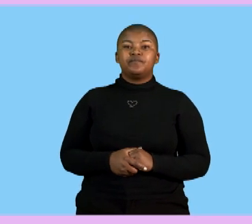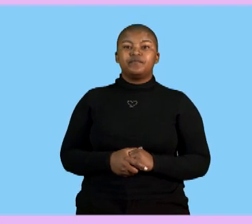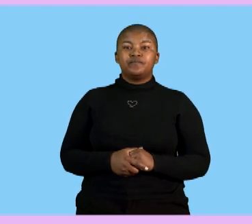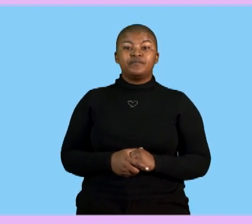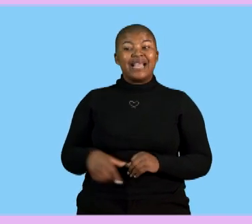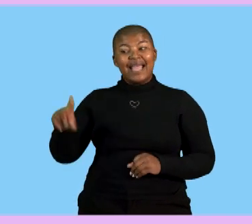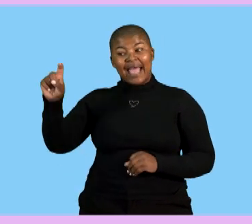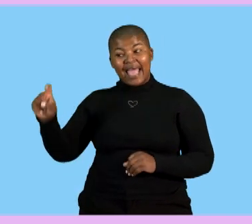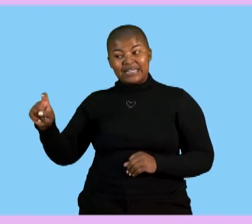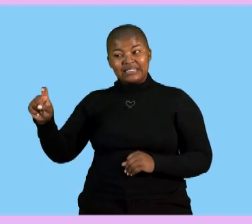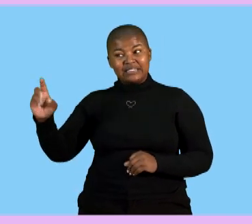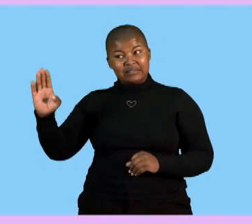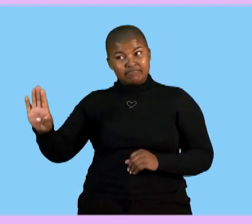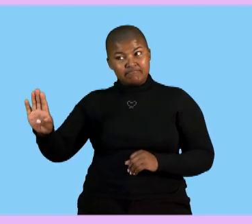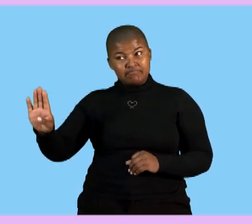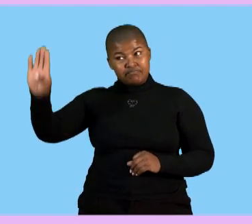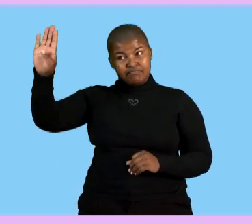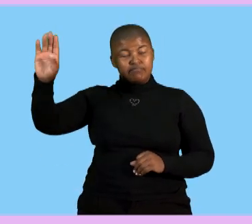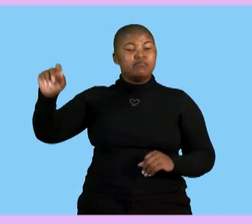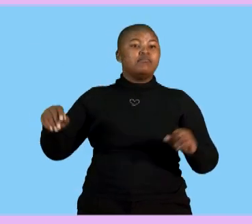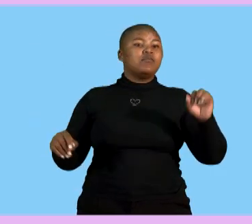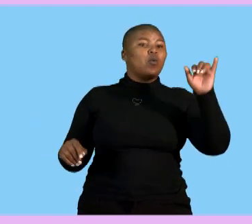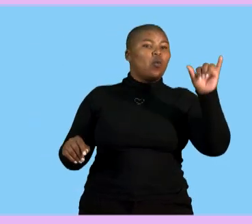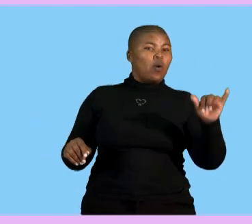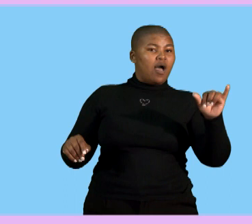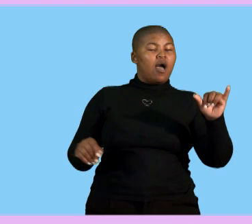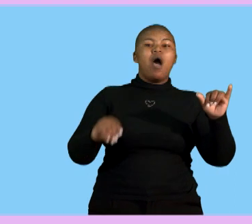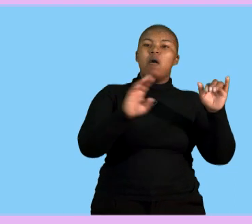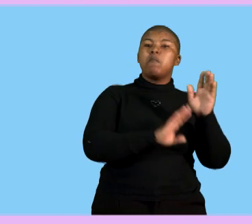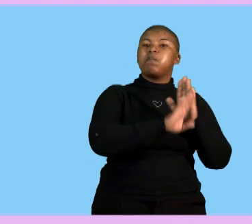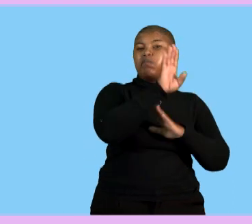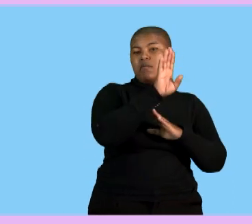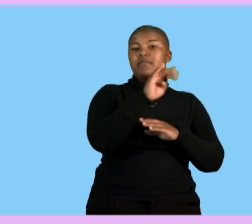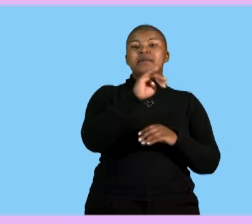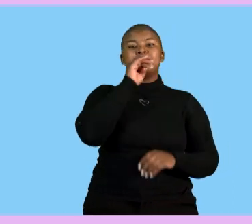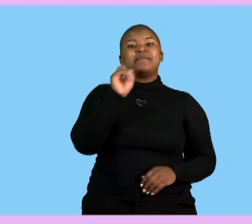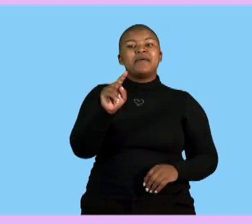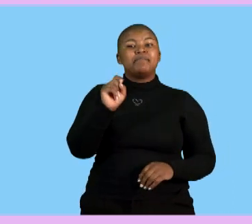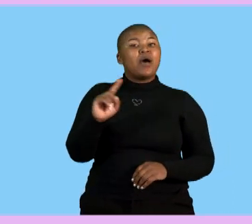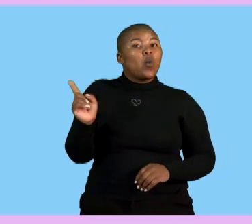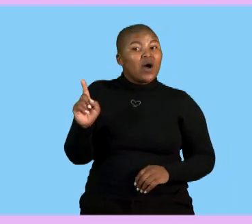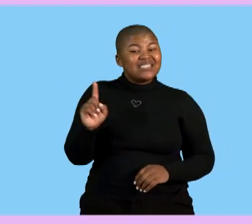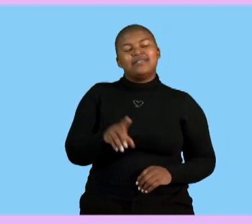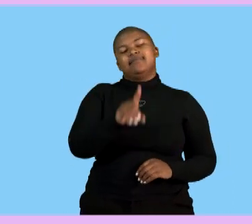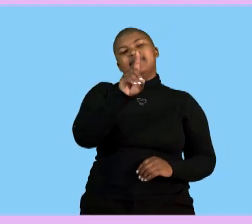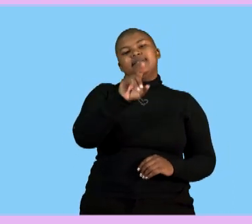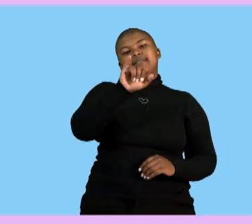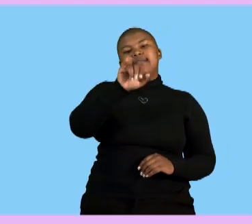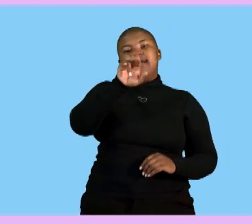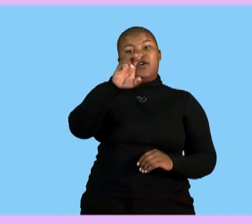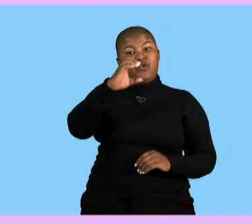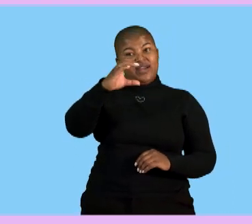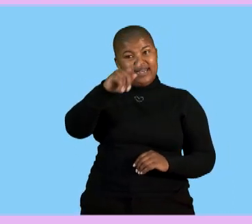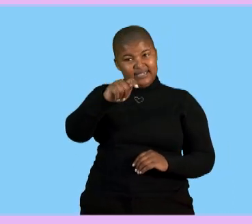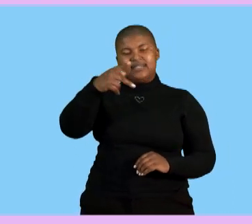go up, and the y goes up in the same ratio, and therefore it is